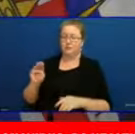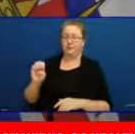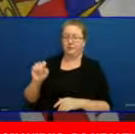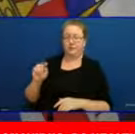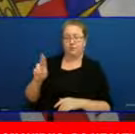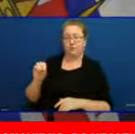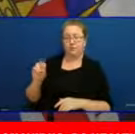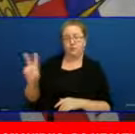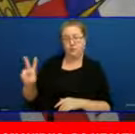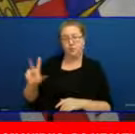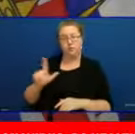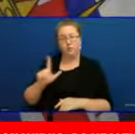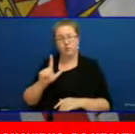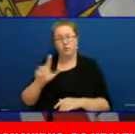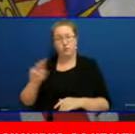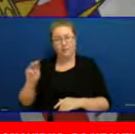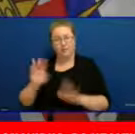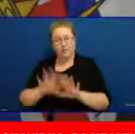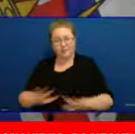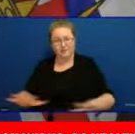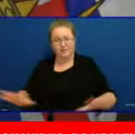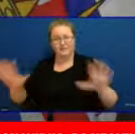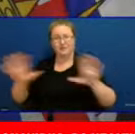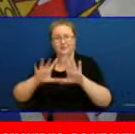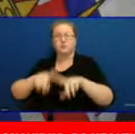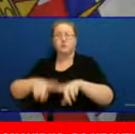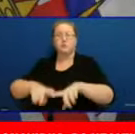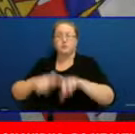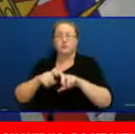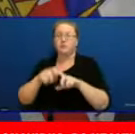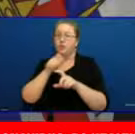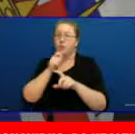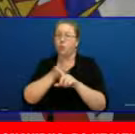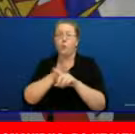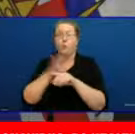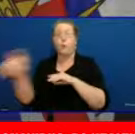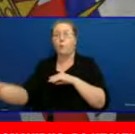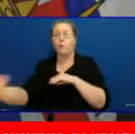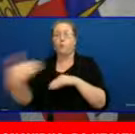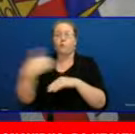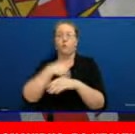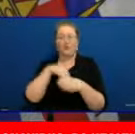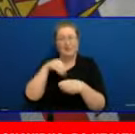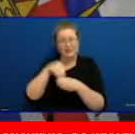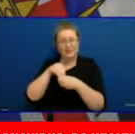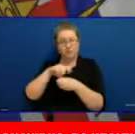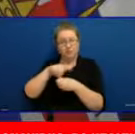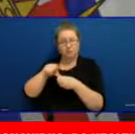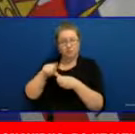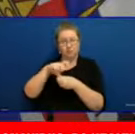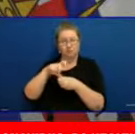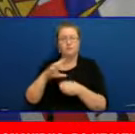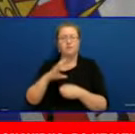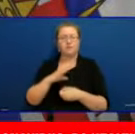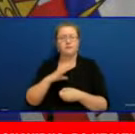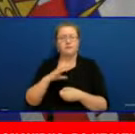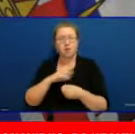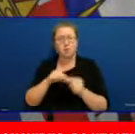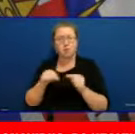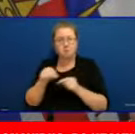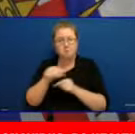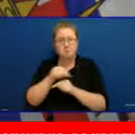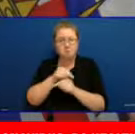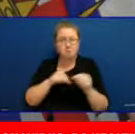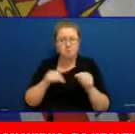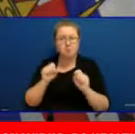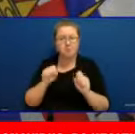people to do. We want you to take a step back from that. But yes, you can go within the region. But again, you